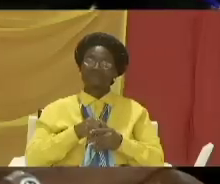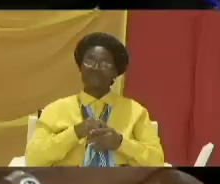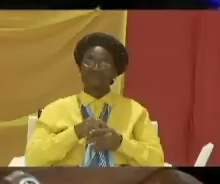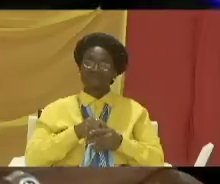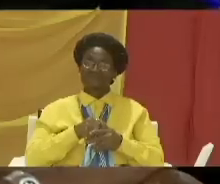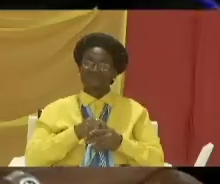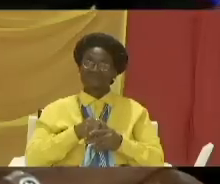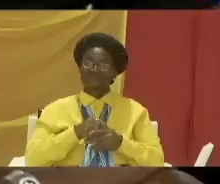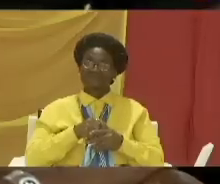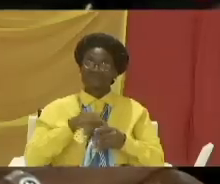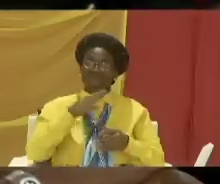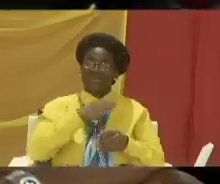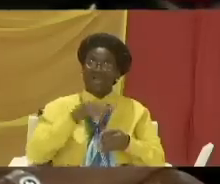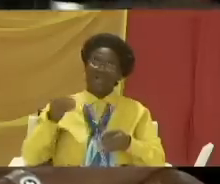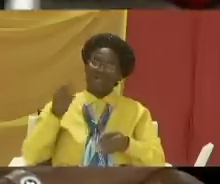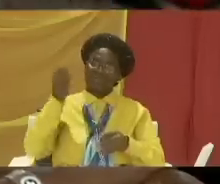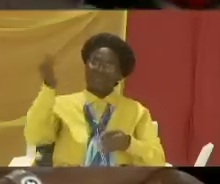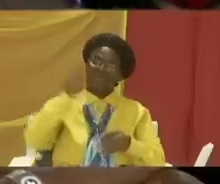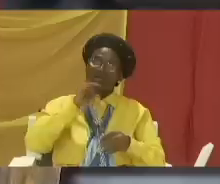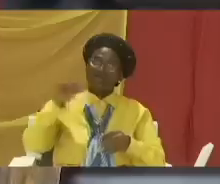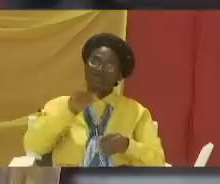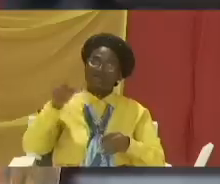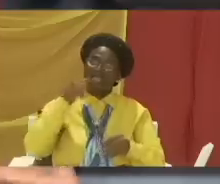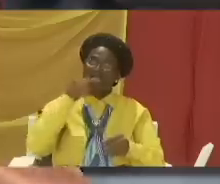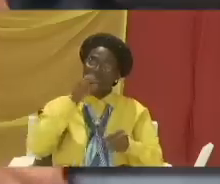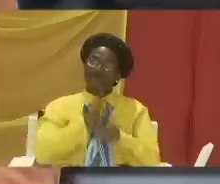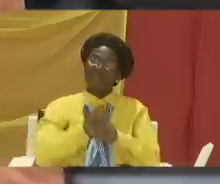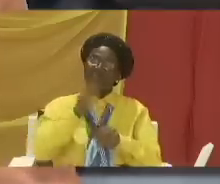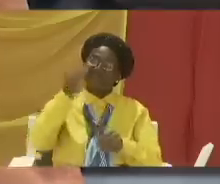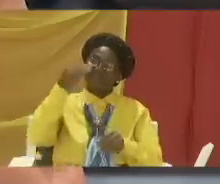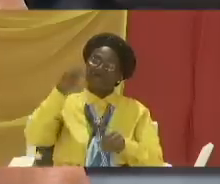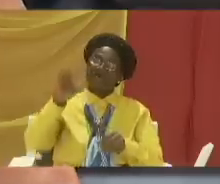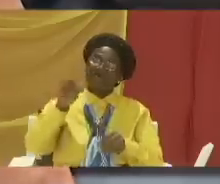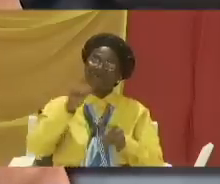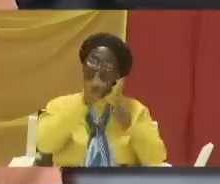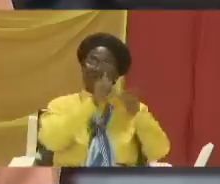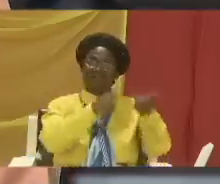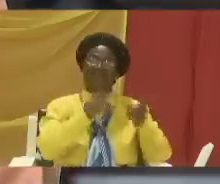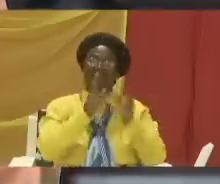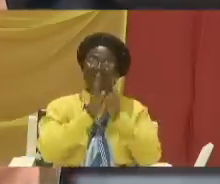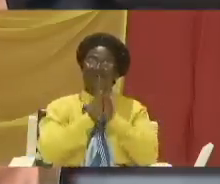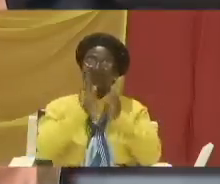And then there is the covenant of answered prayers.